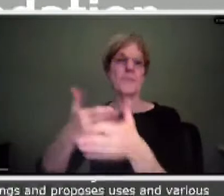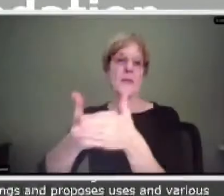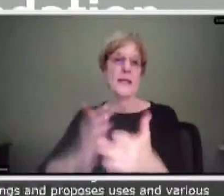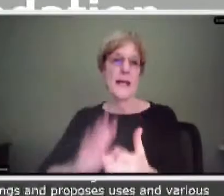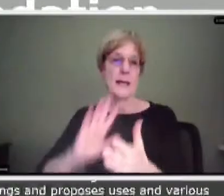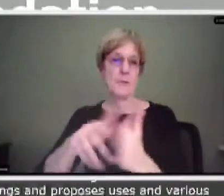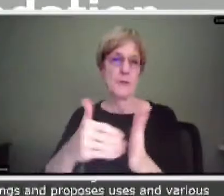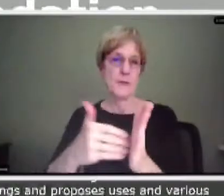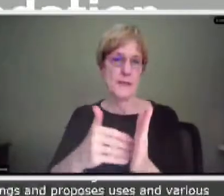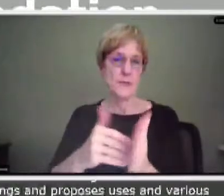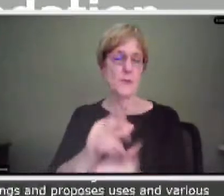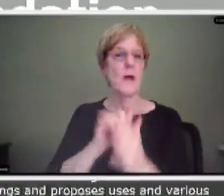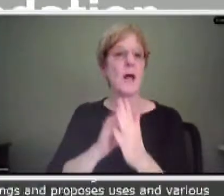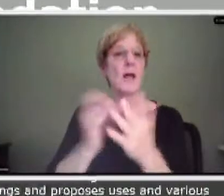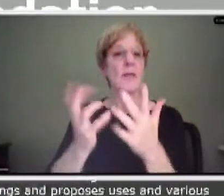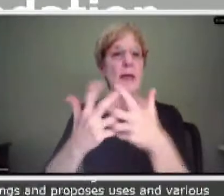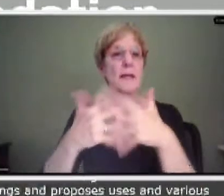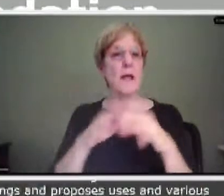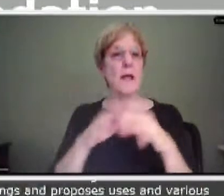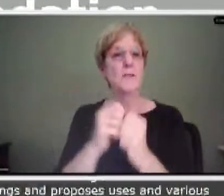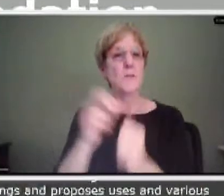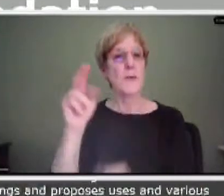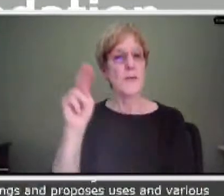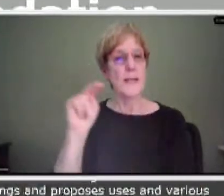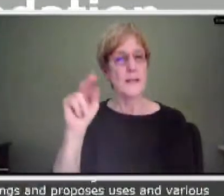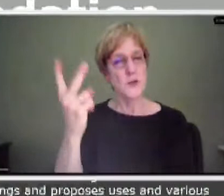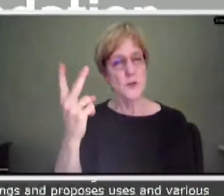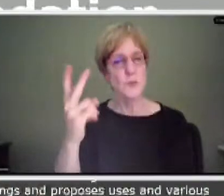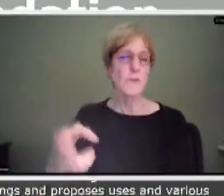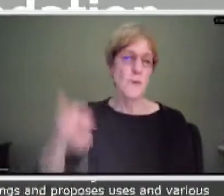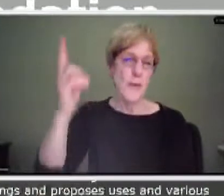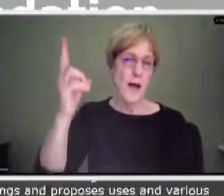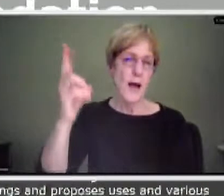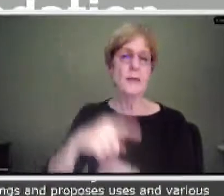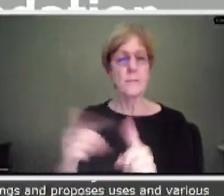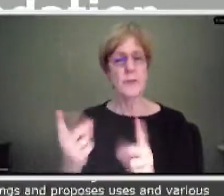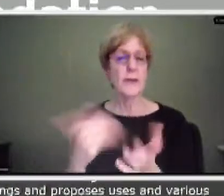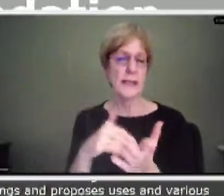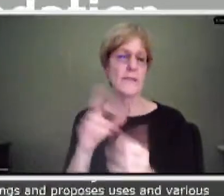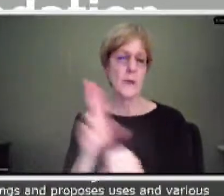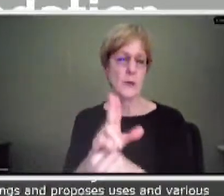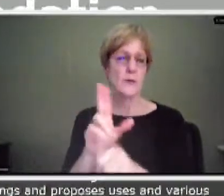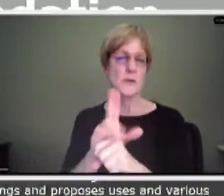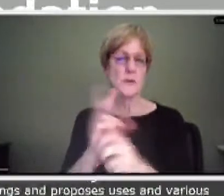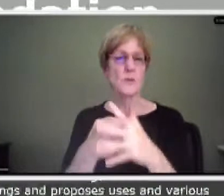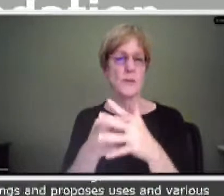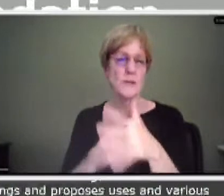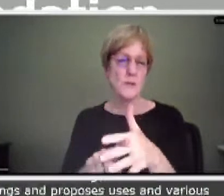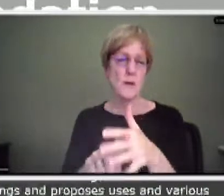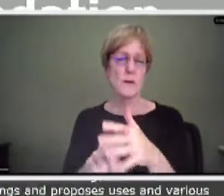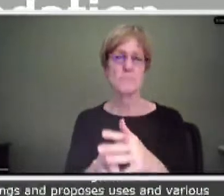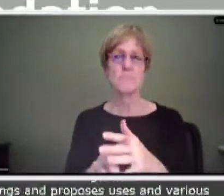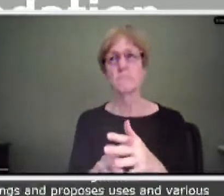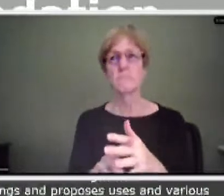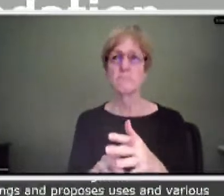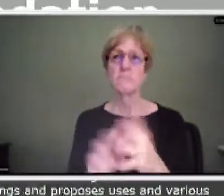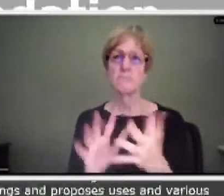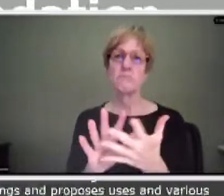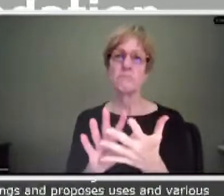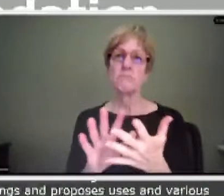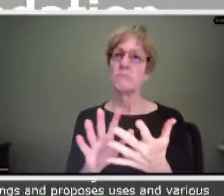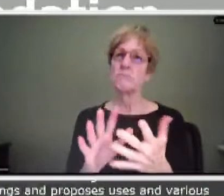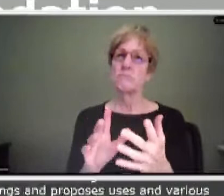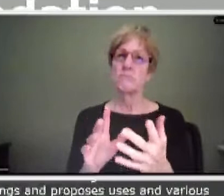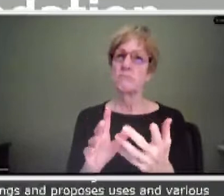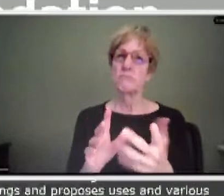which aligns generally with N2 in terms of height, but again, those uses are where we start to get a little bit out of consistency overall